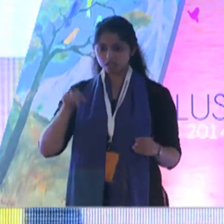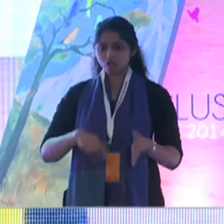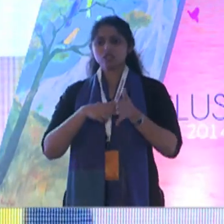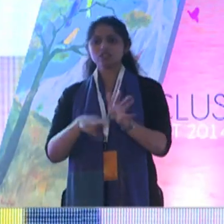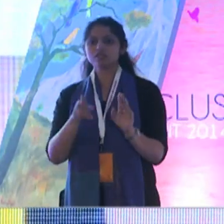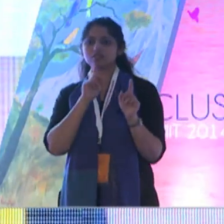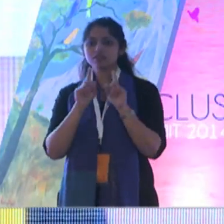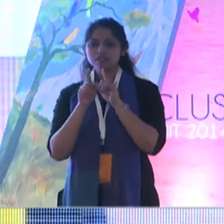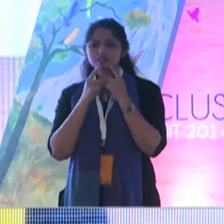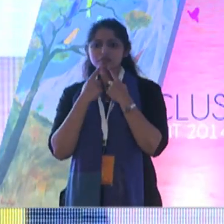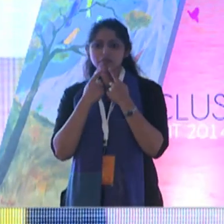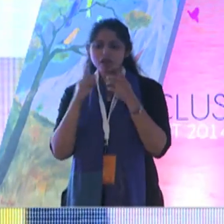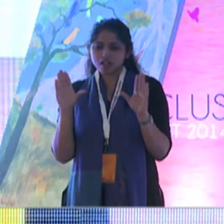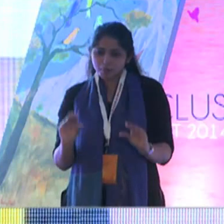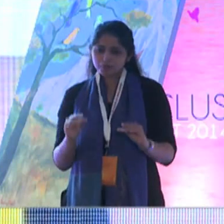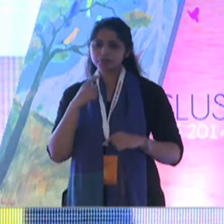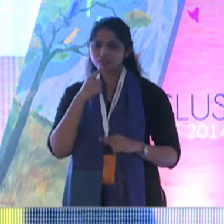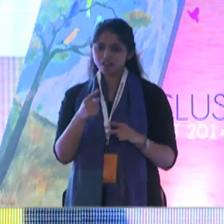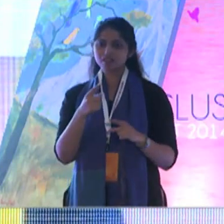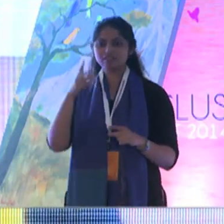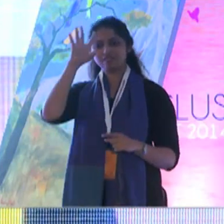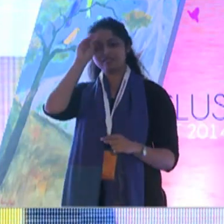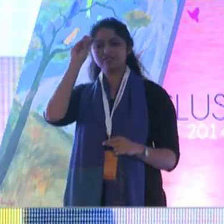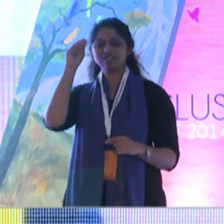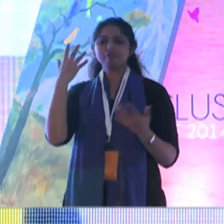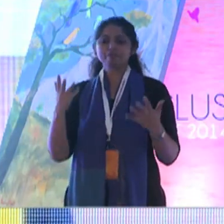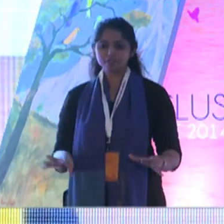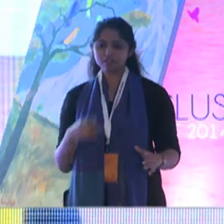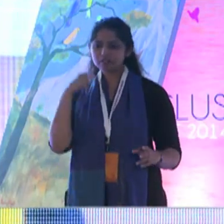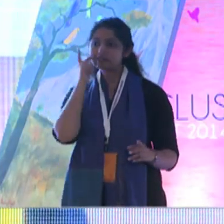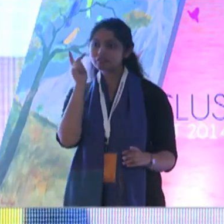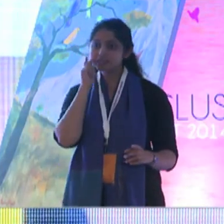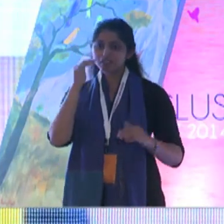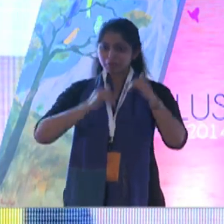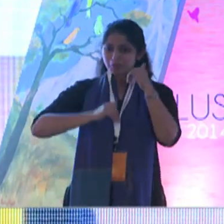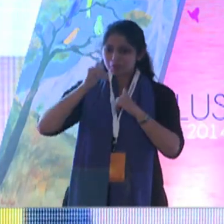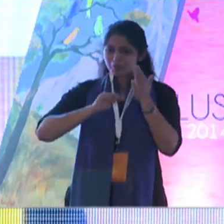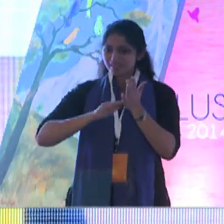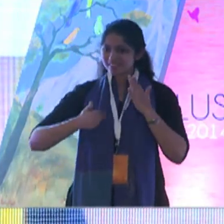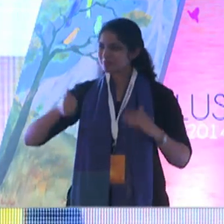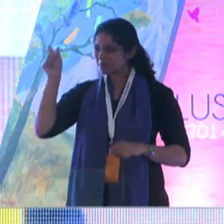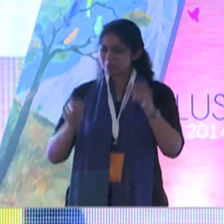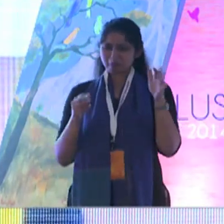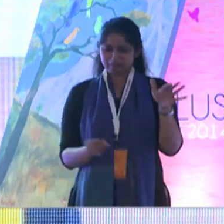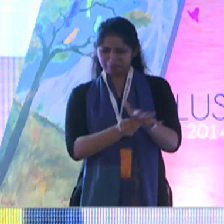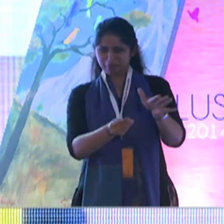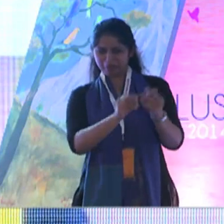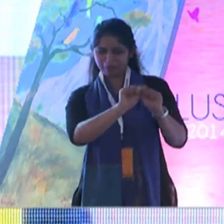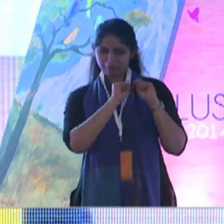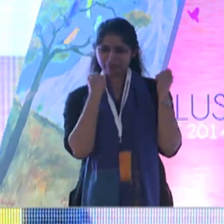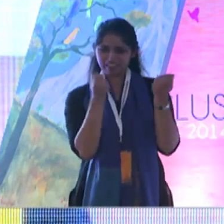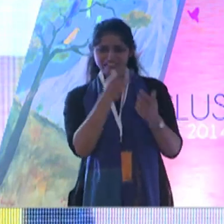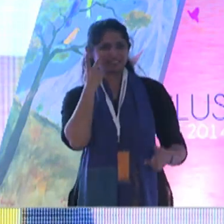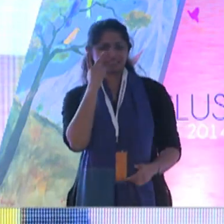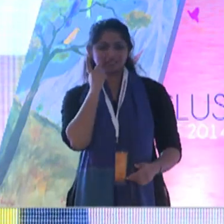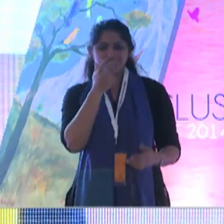I have a philosophy which I have learned because I have seen the political and powerful classes in this country. I